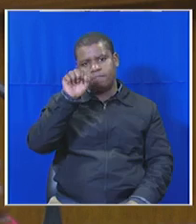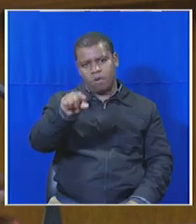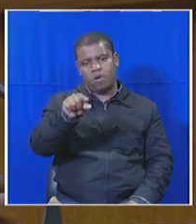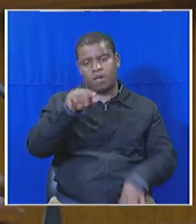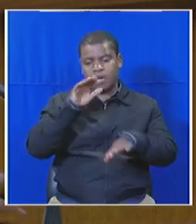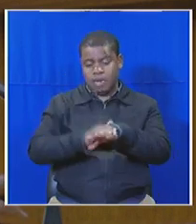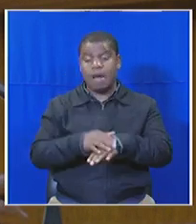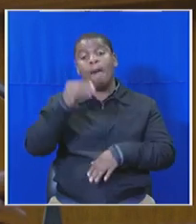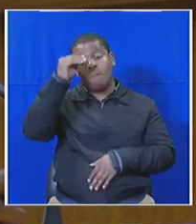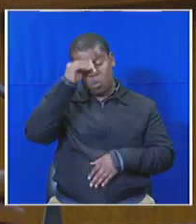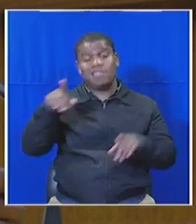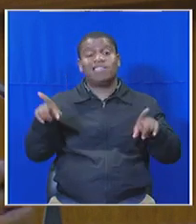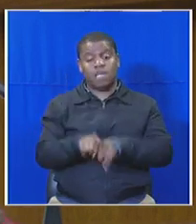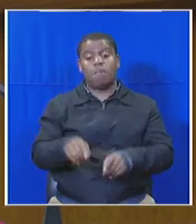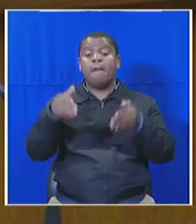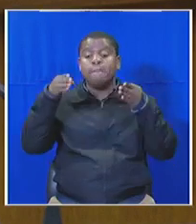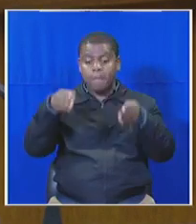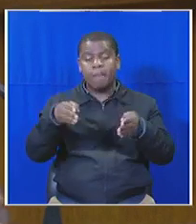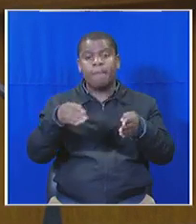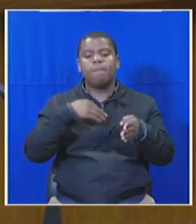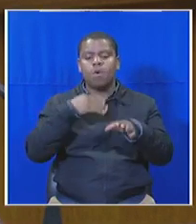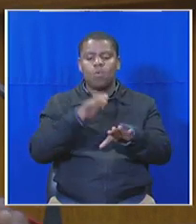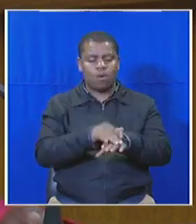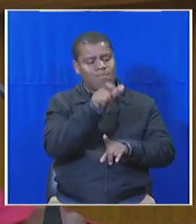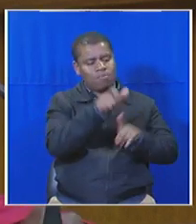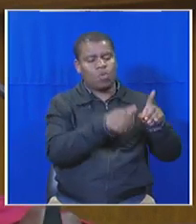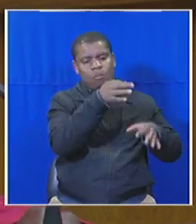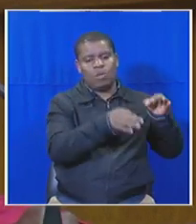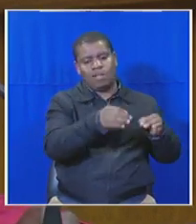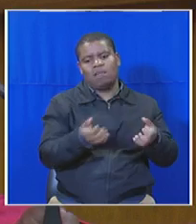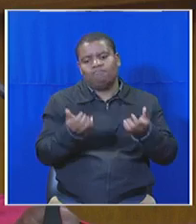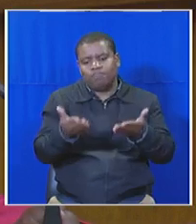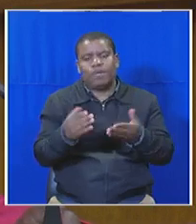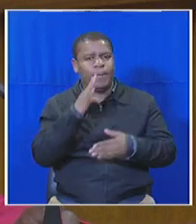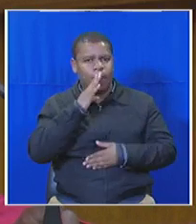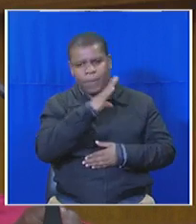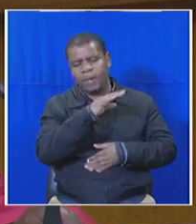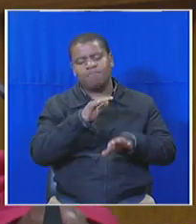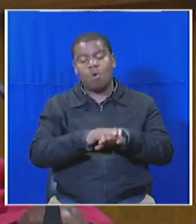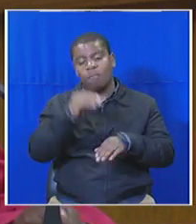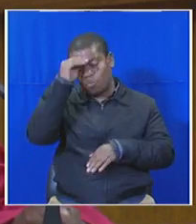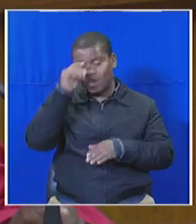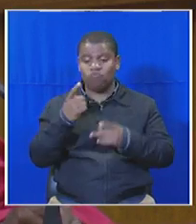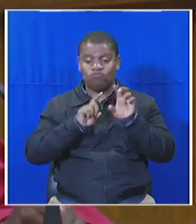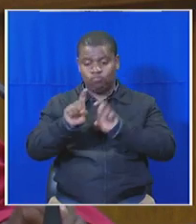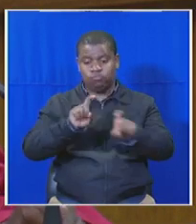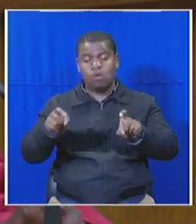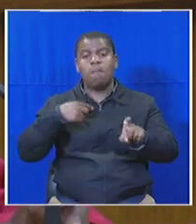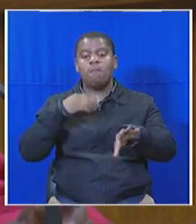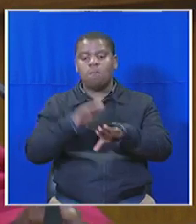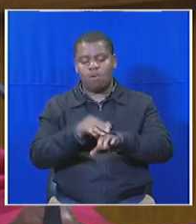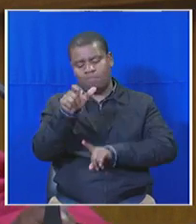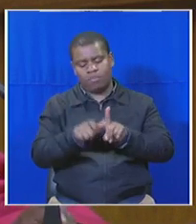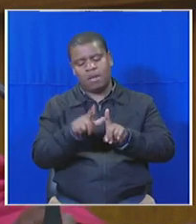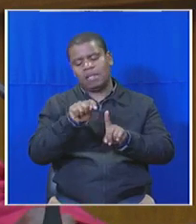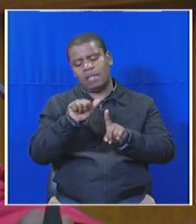by politicians failing to deliver houses to our people, and Andrew Statane died tragically there. Order,